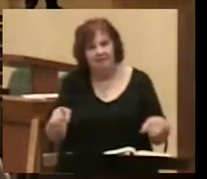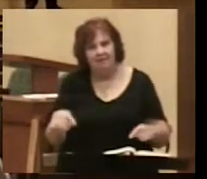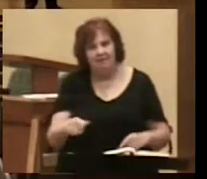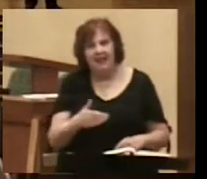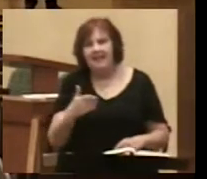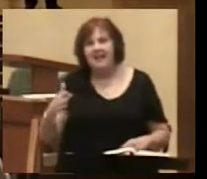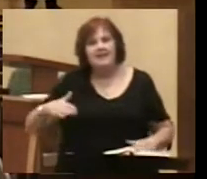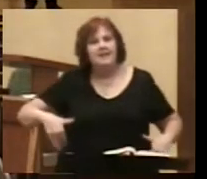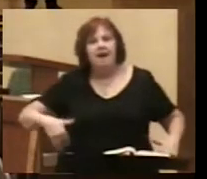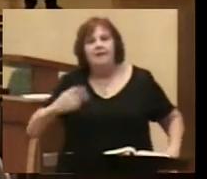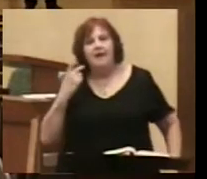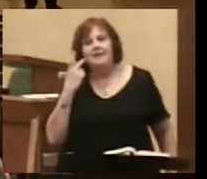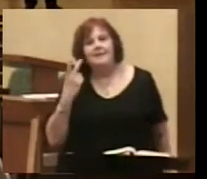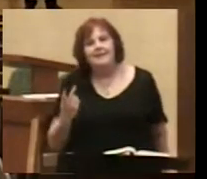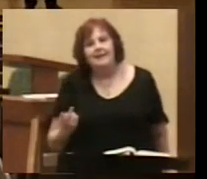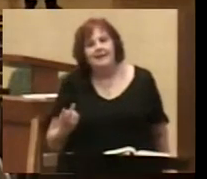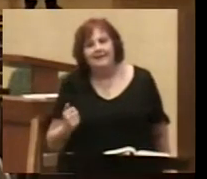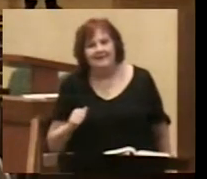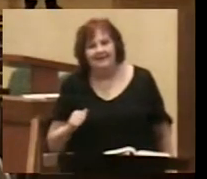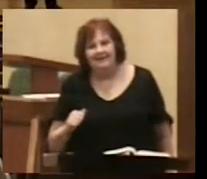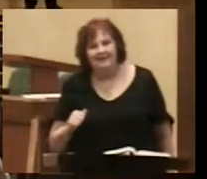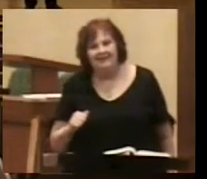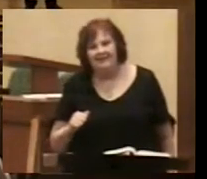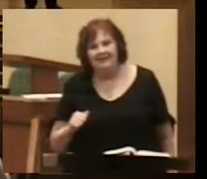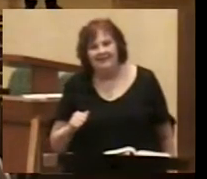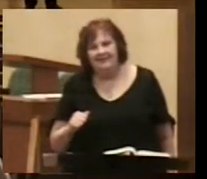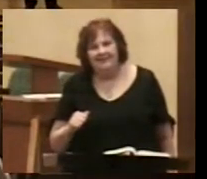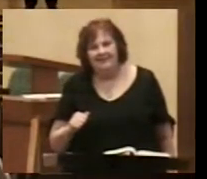not yet seen.